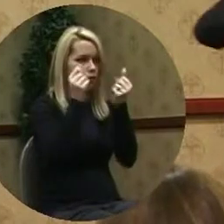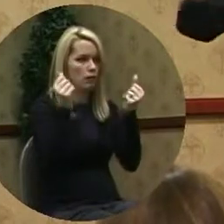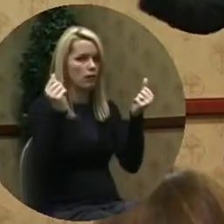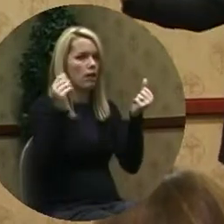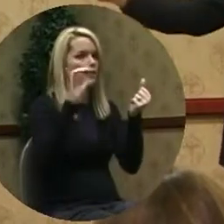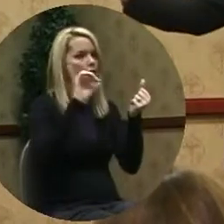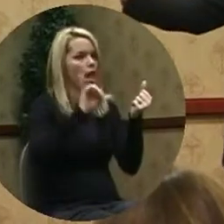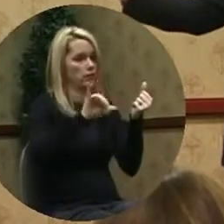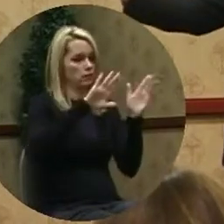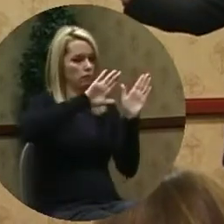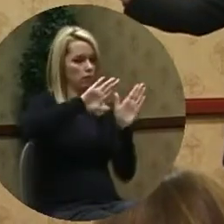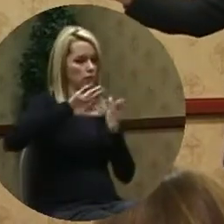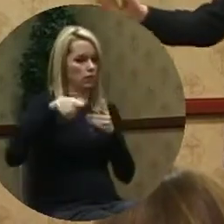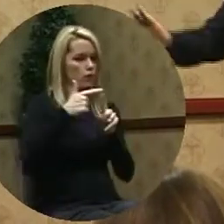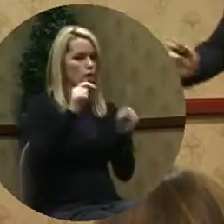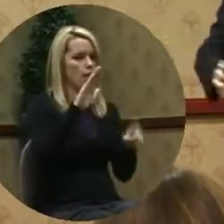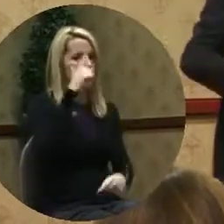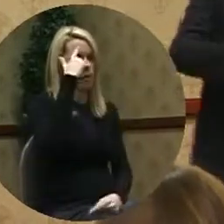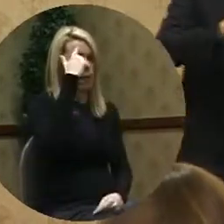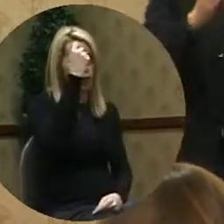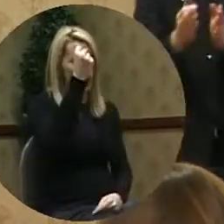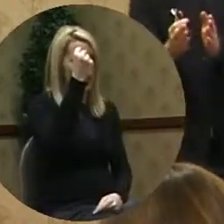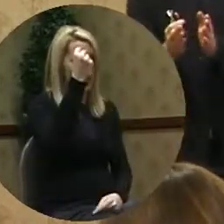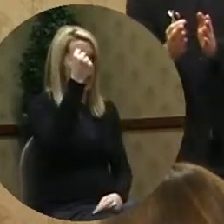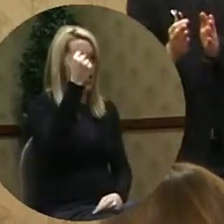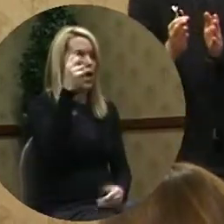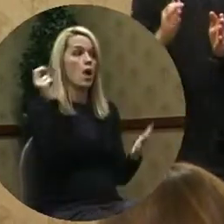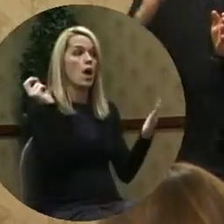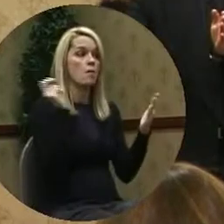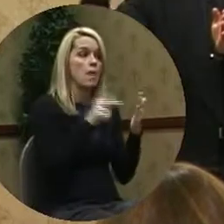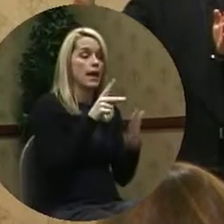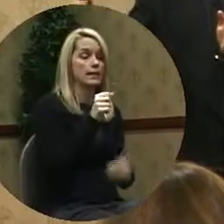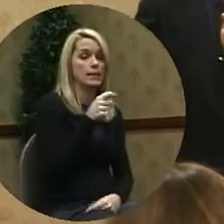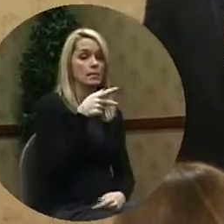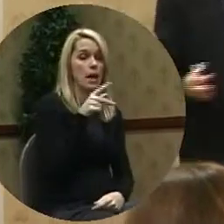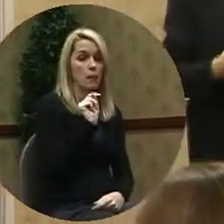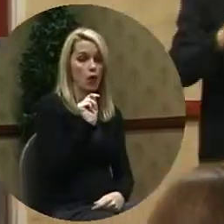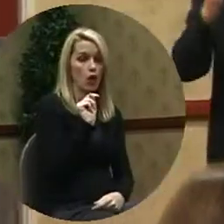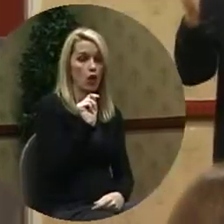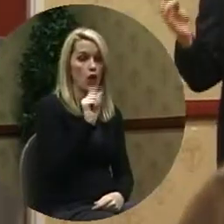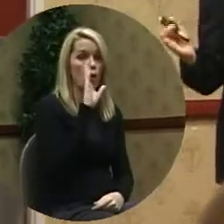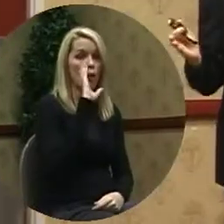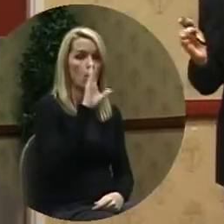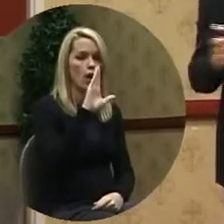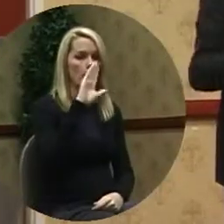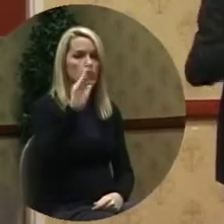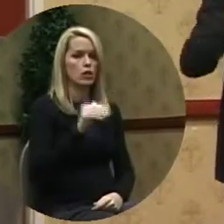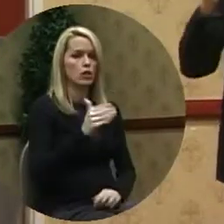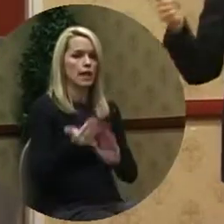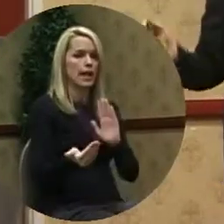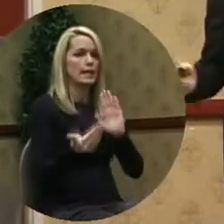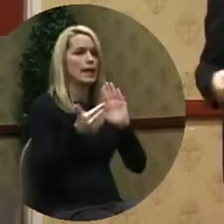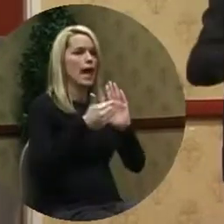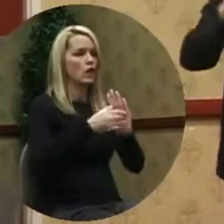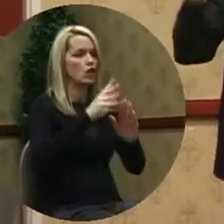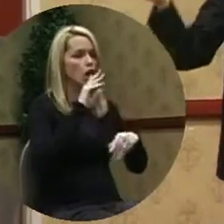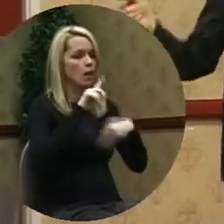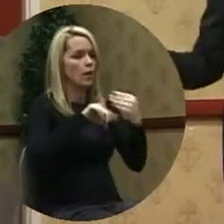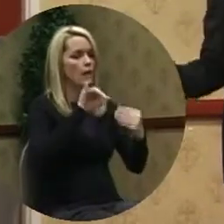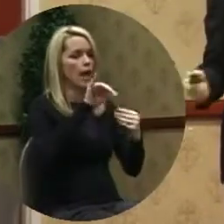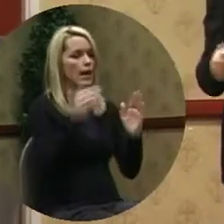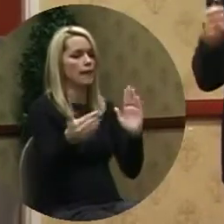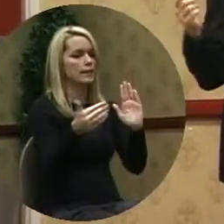sort of fade out of memory. We came back in September and started reintroducing it, and over the course of this year, we're